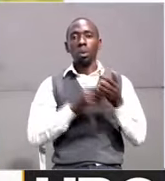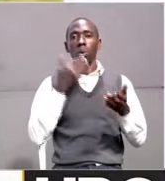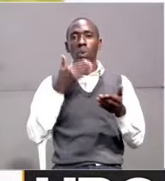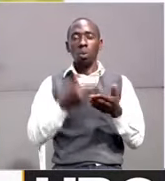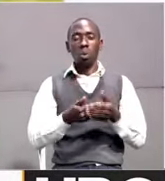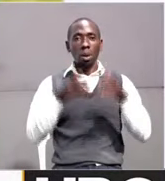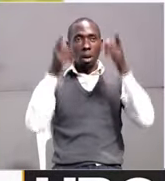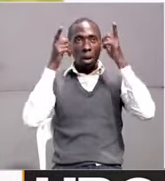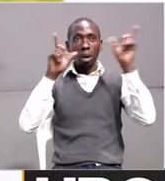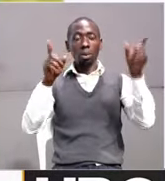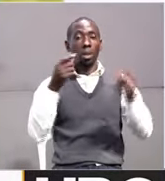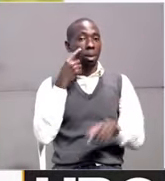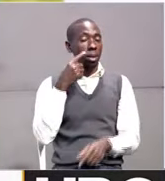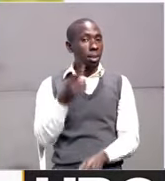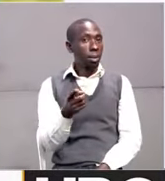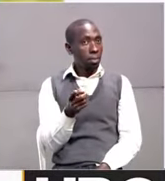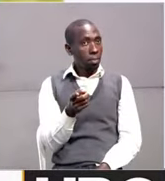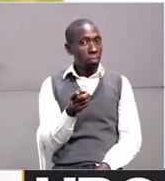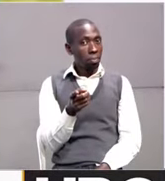as you can see.